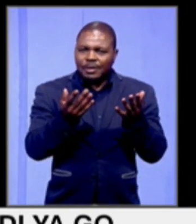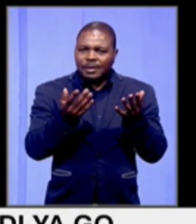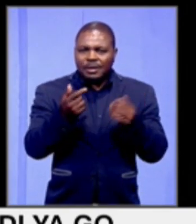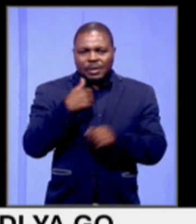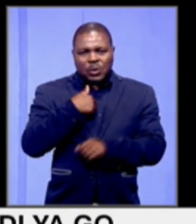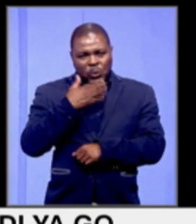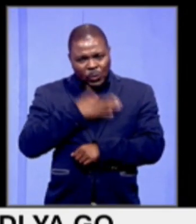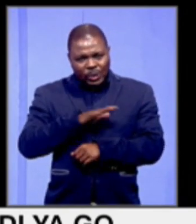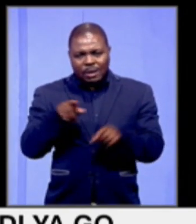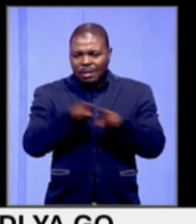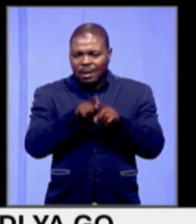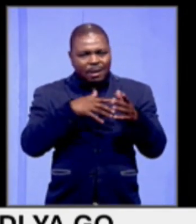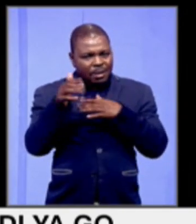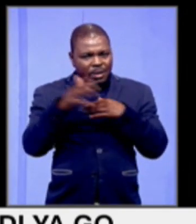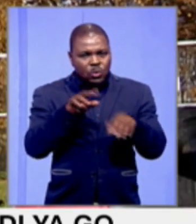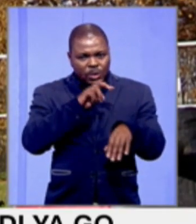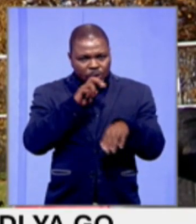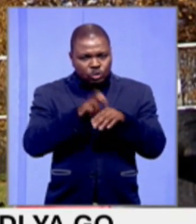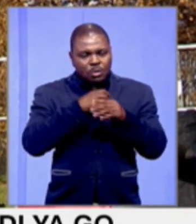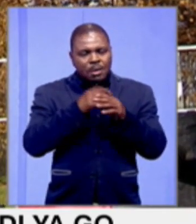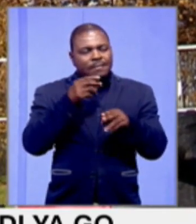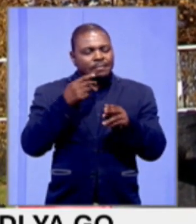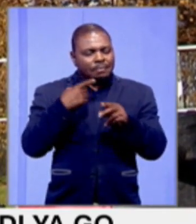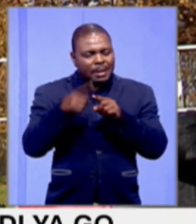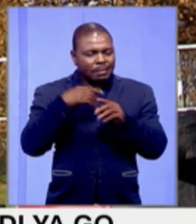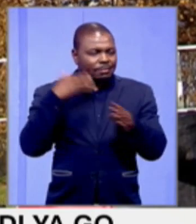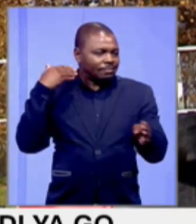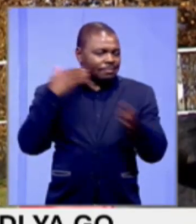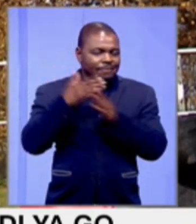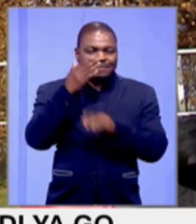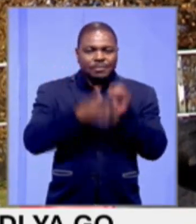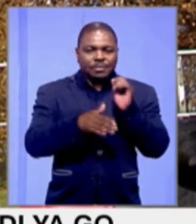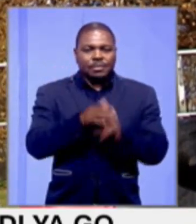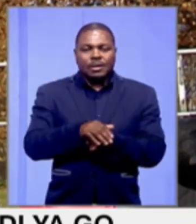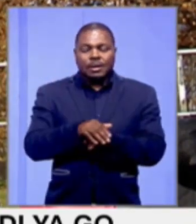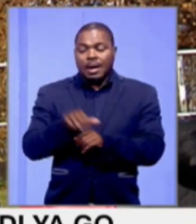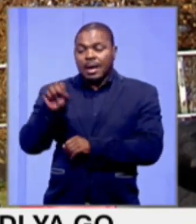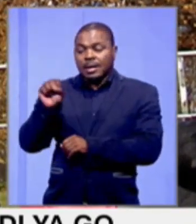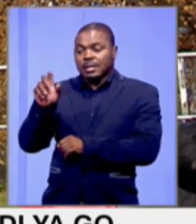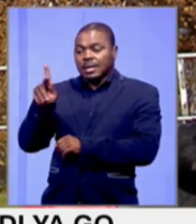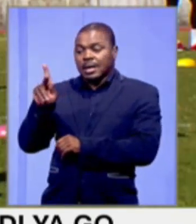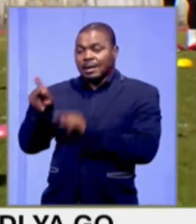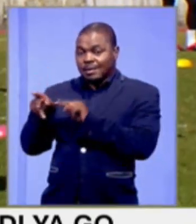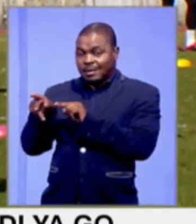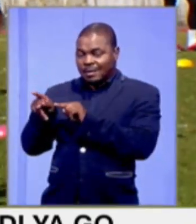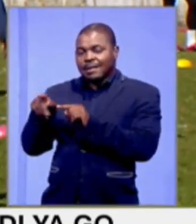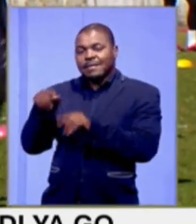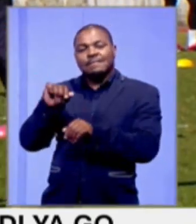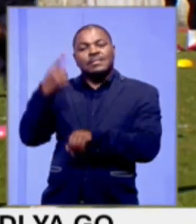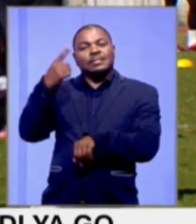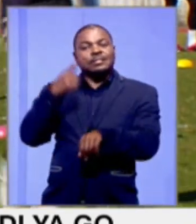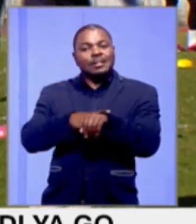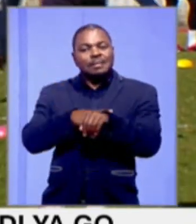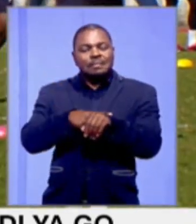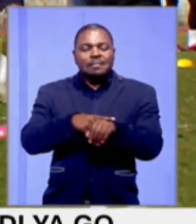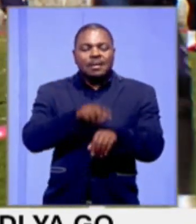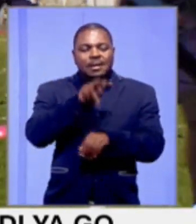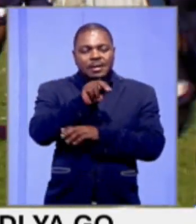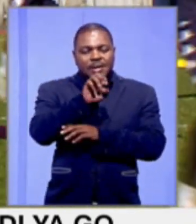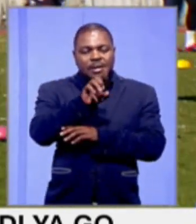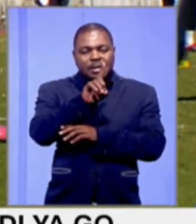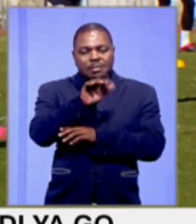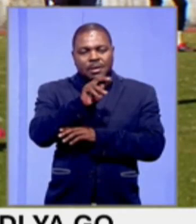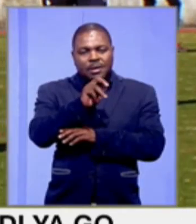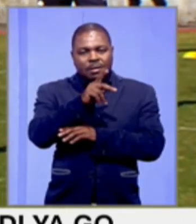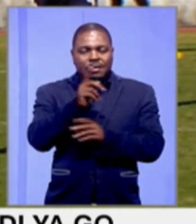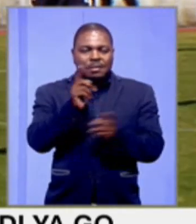in every competition is play until the end. Go salebialo Sekhukhune United ya magaolagang a Netbank le khala mathomo ga se ba